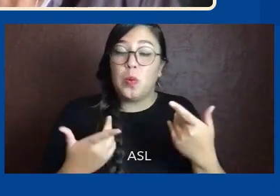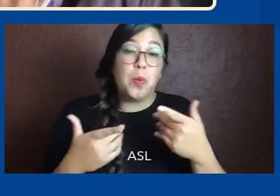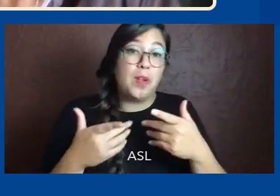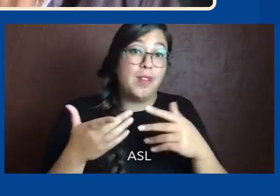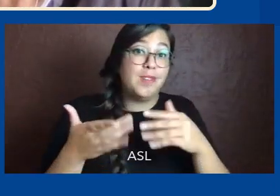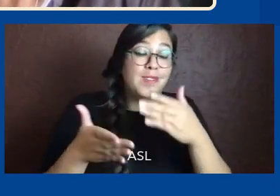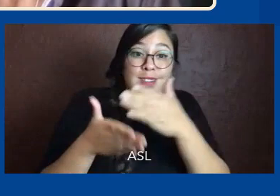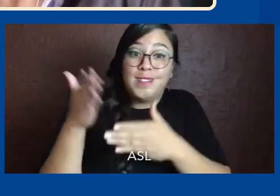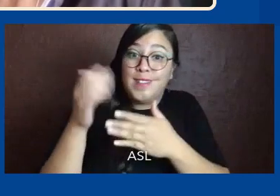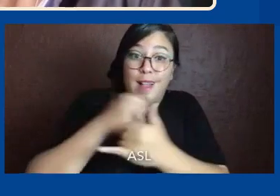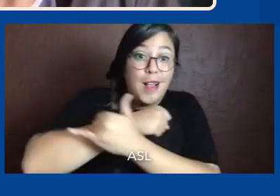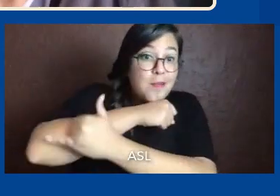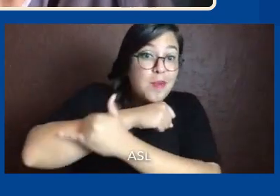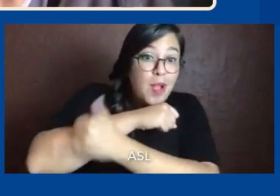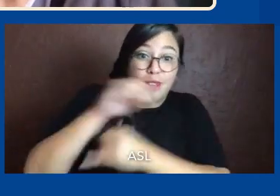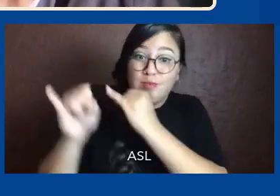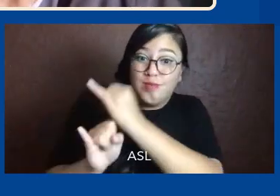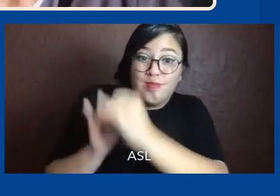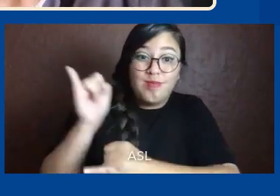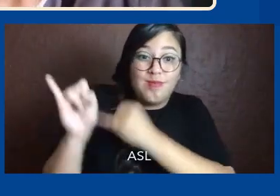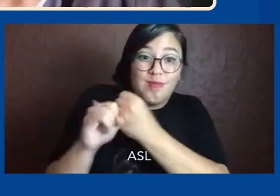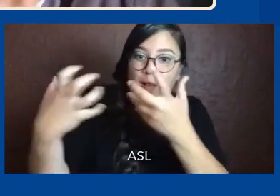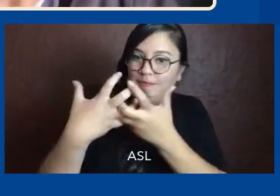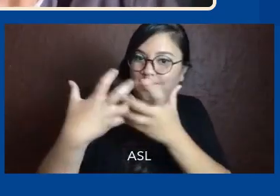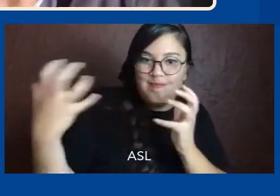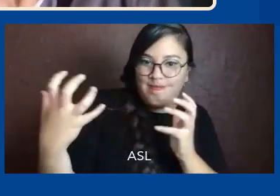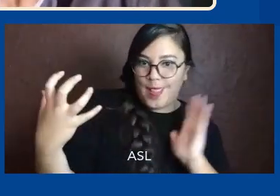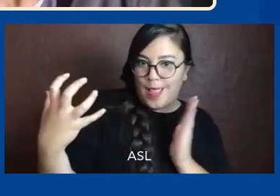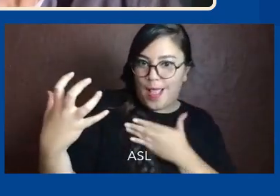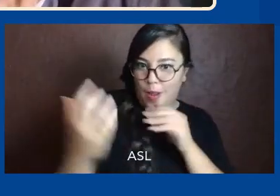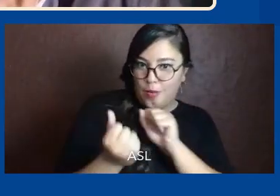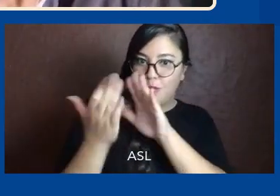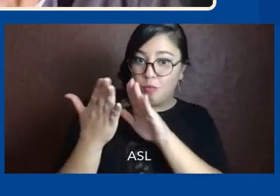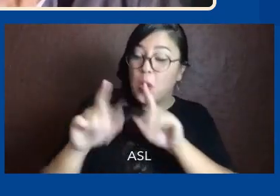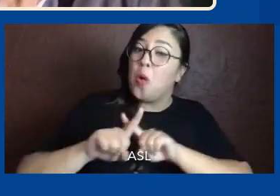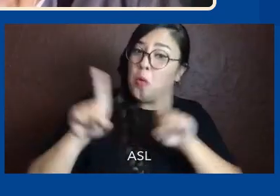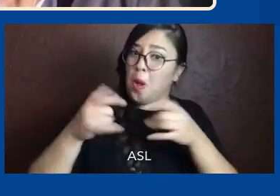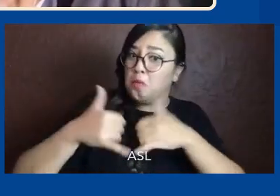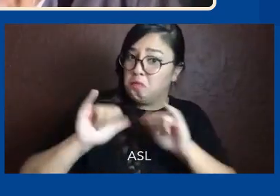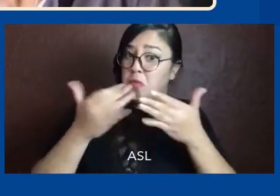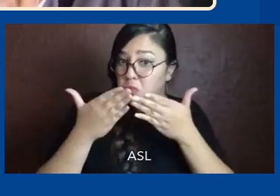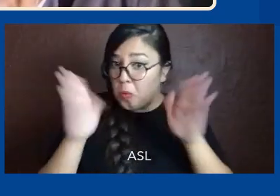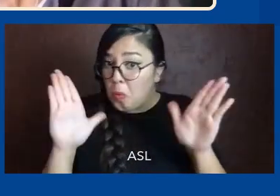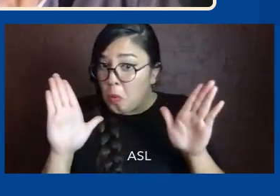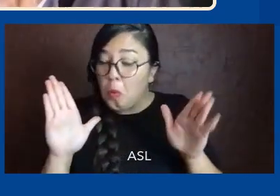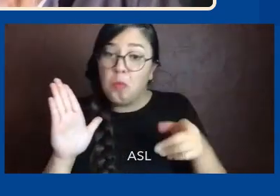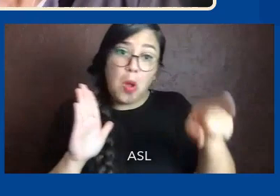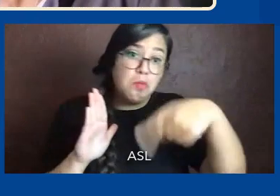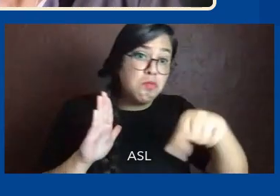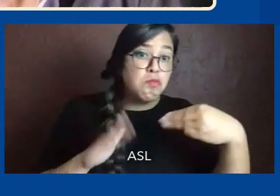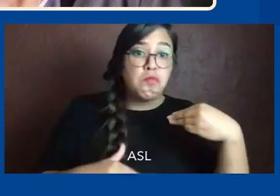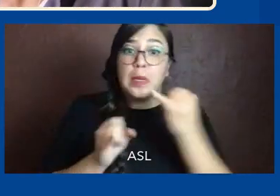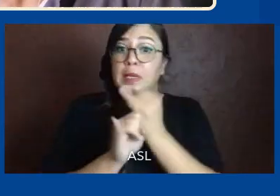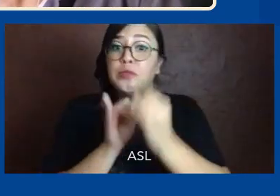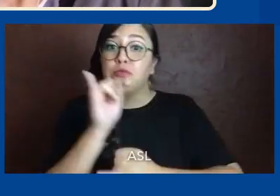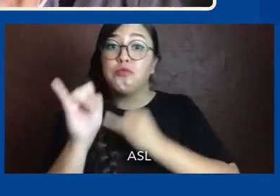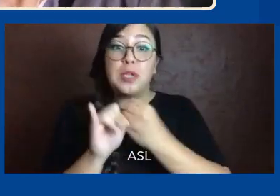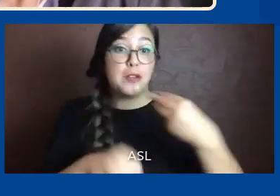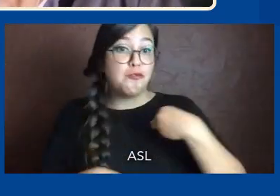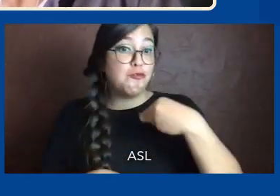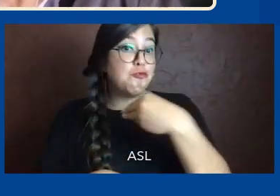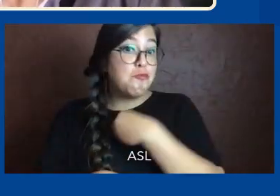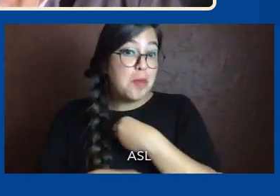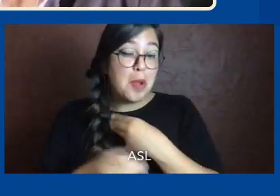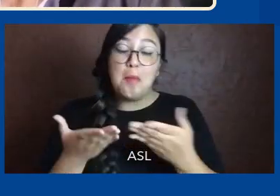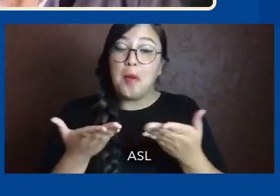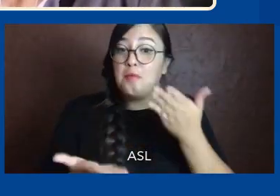how everybody works, but we are open to having members contribute and say, like, if this is in the UK, like, we can have a